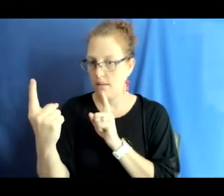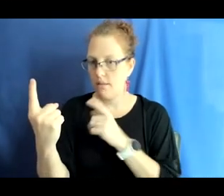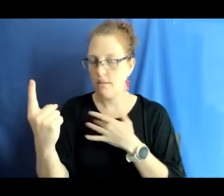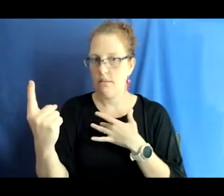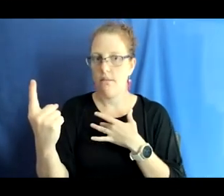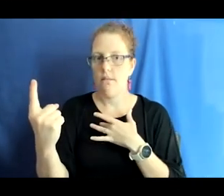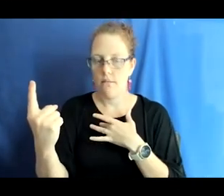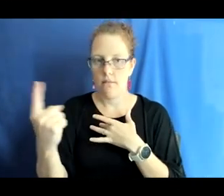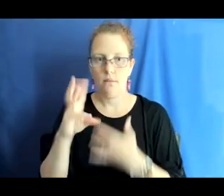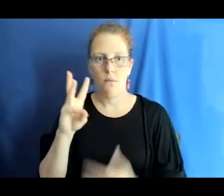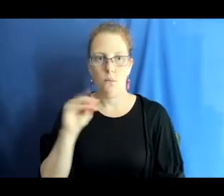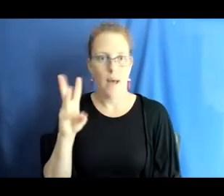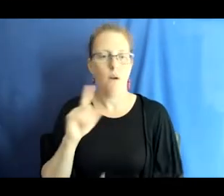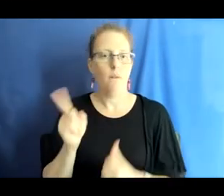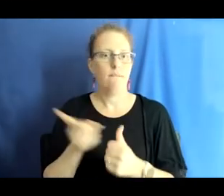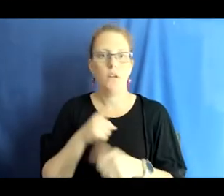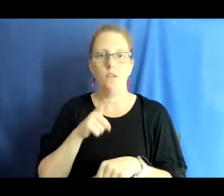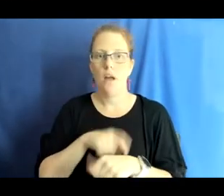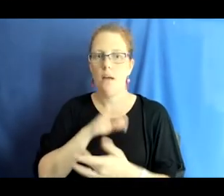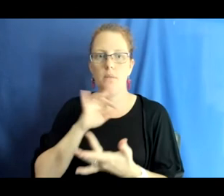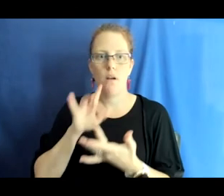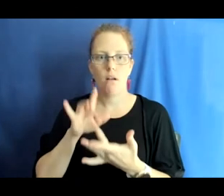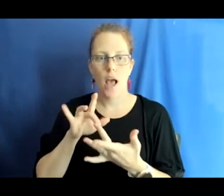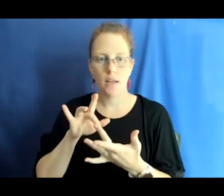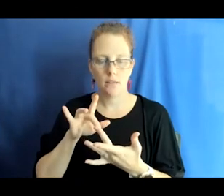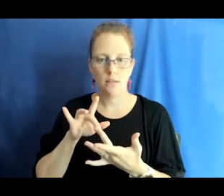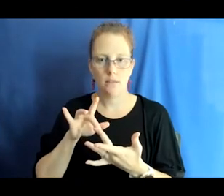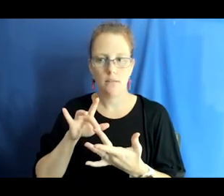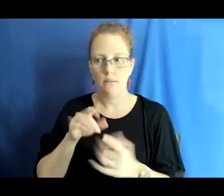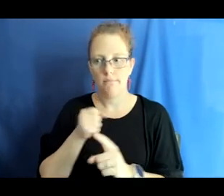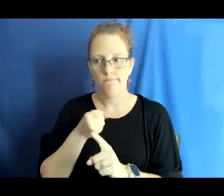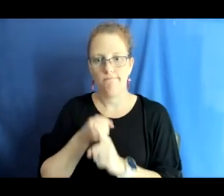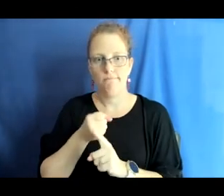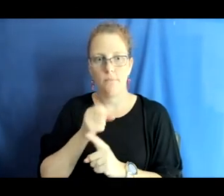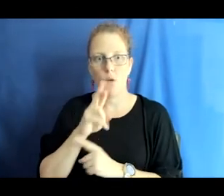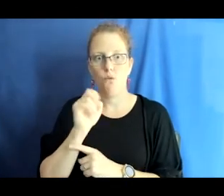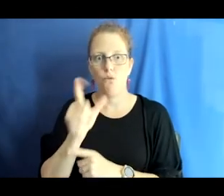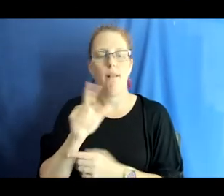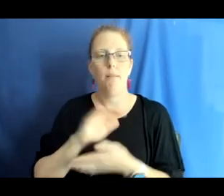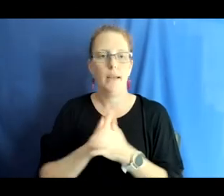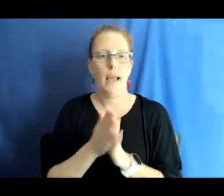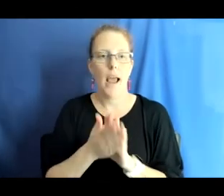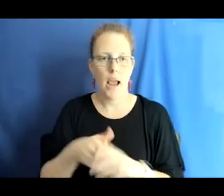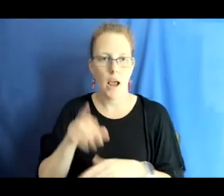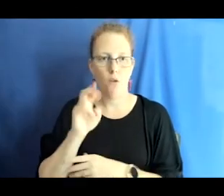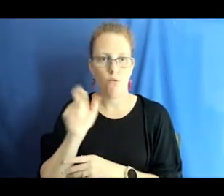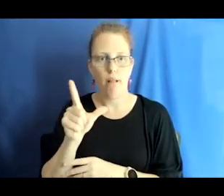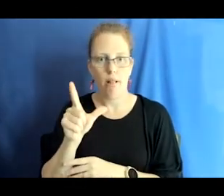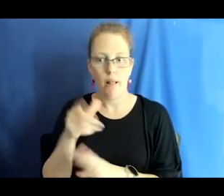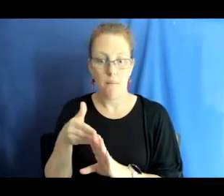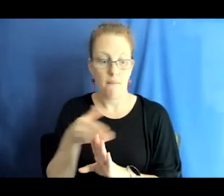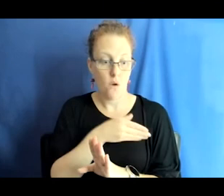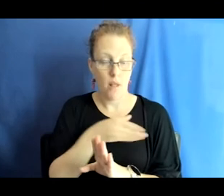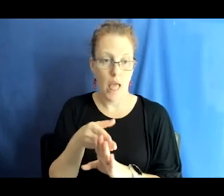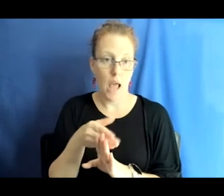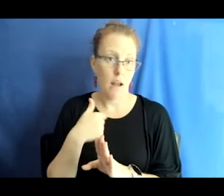contact with her, you know, some feedback, some real sense of where this was going. So up until then, I was just waiting for the